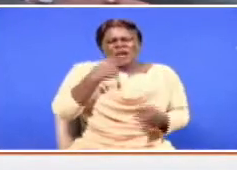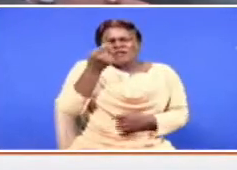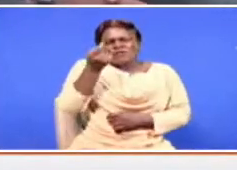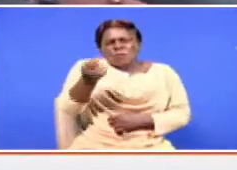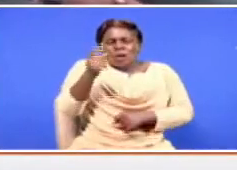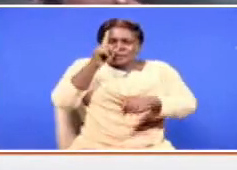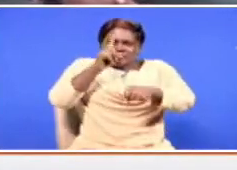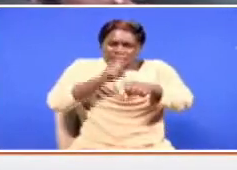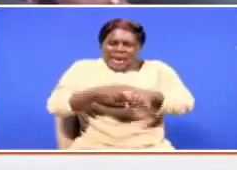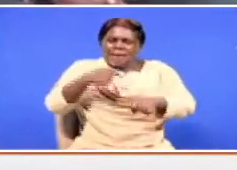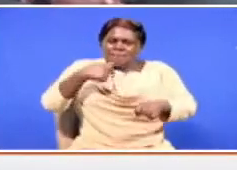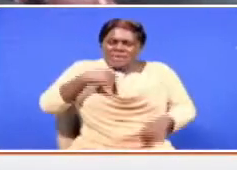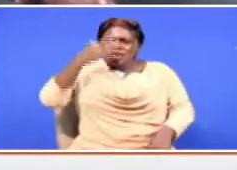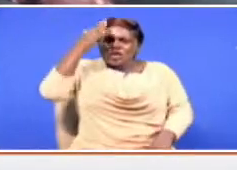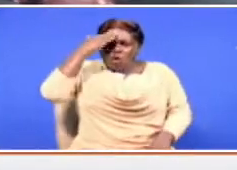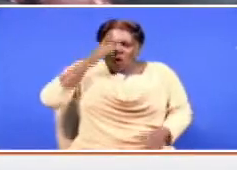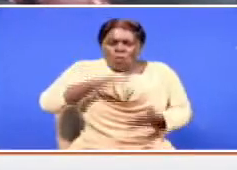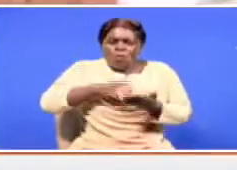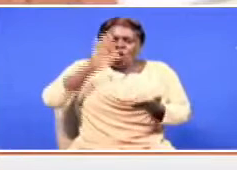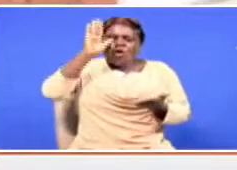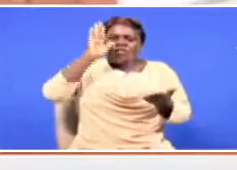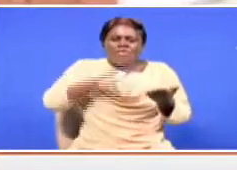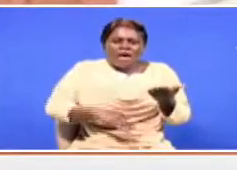The moment I know more than